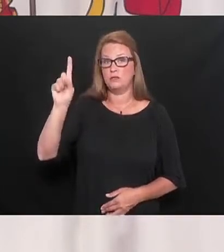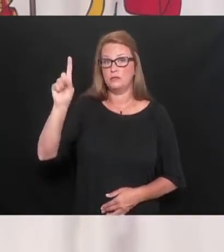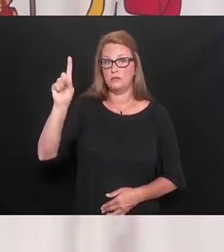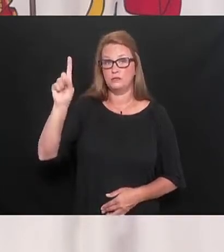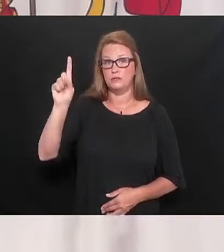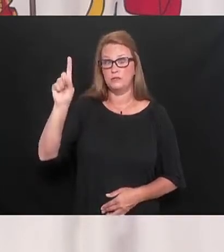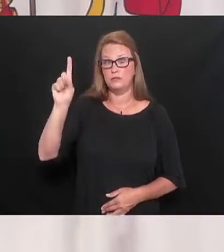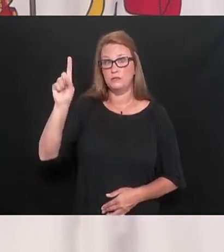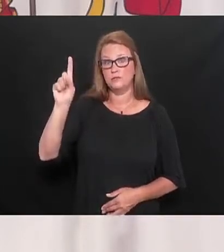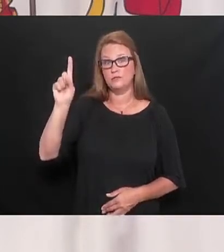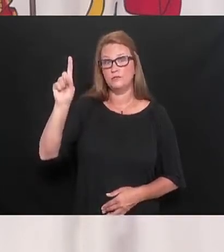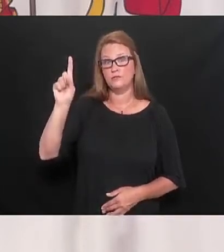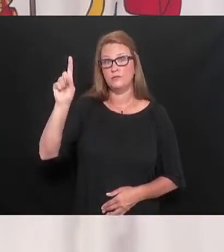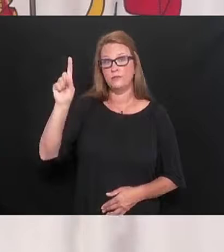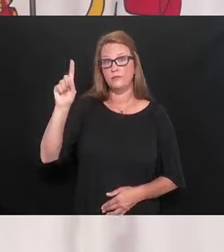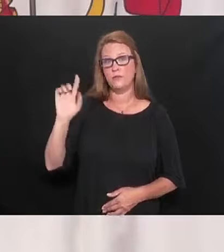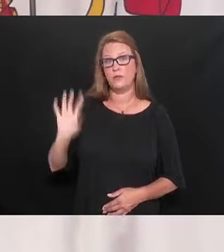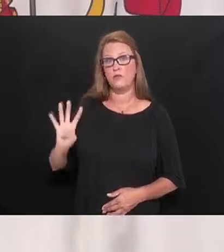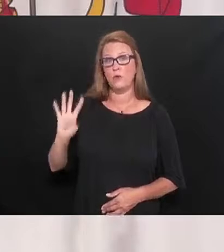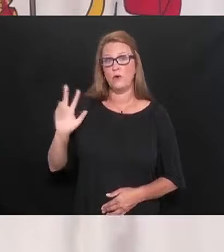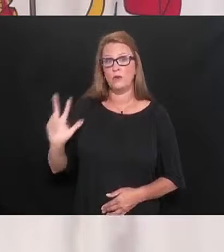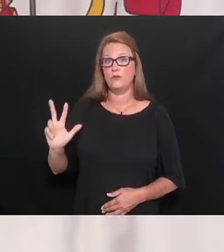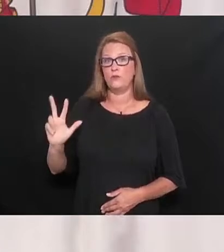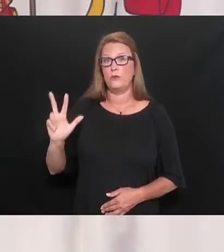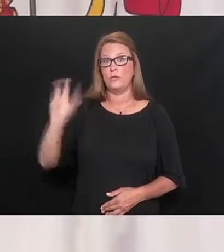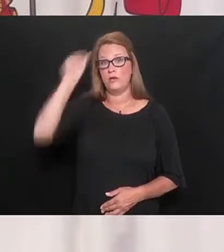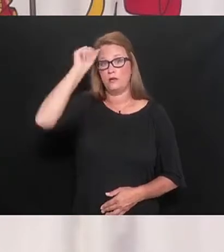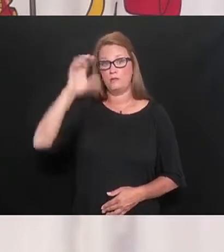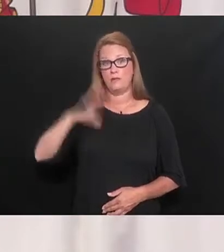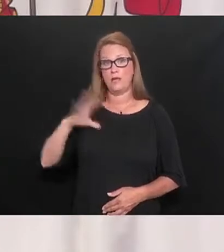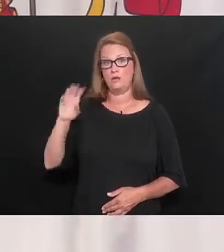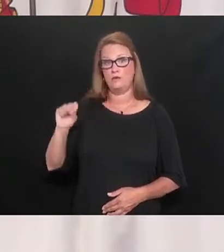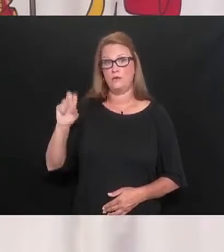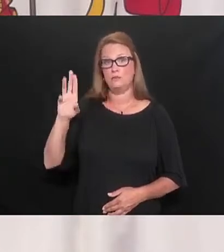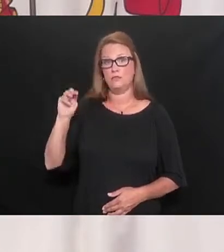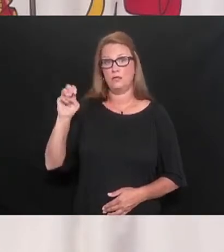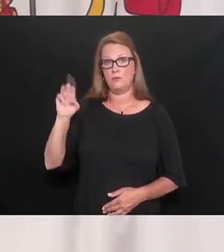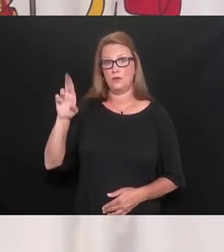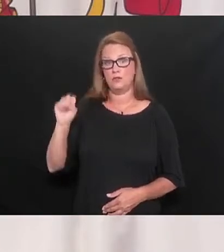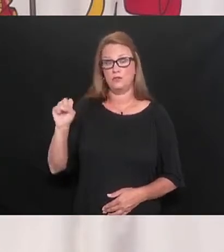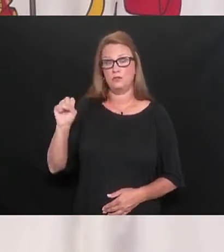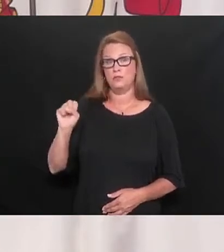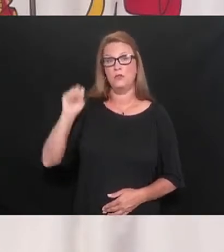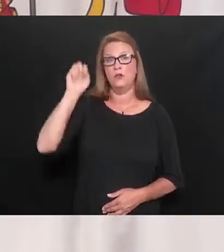3,561st death, a 43-year-old male from Summers County. The